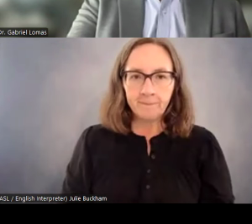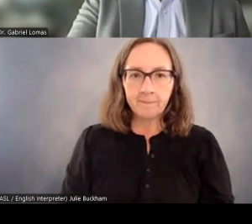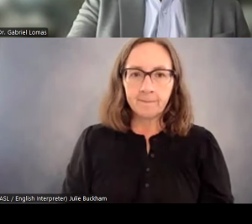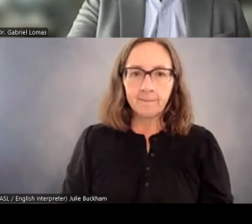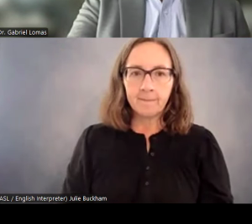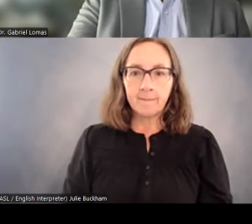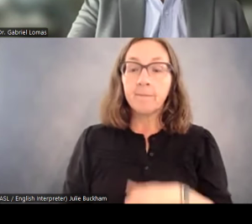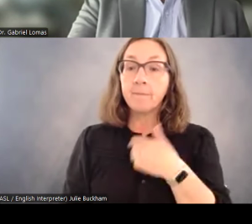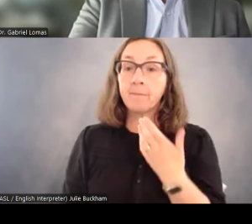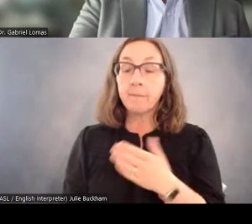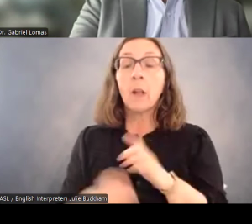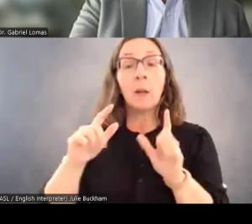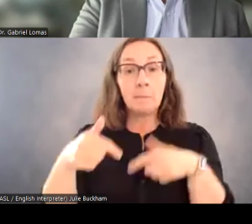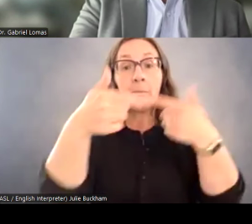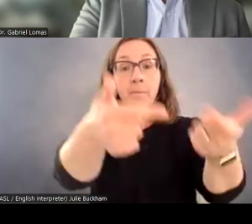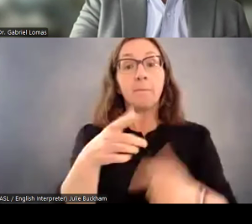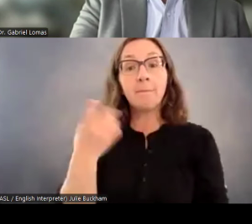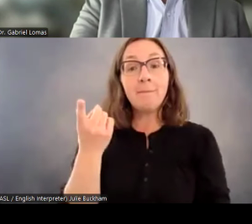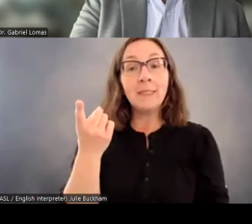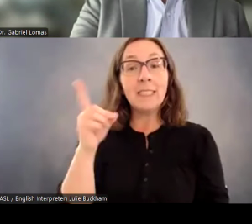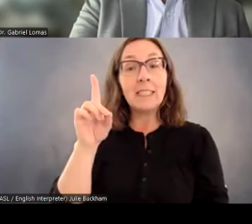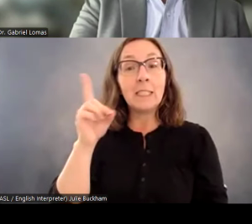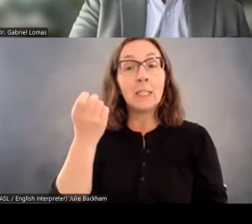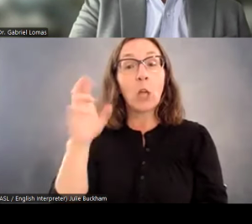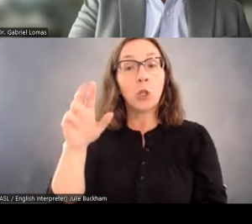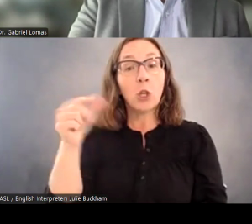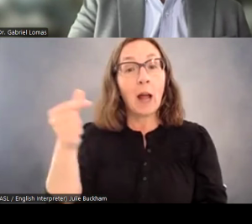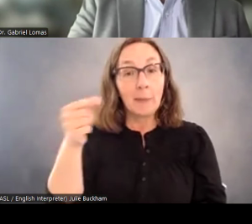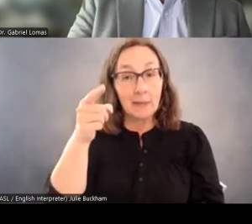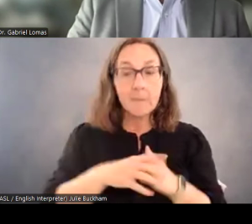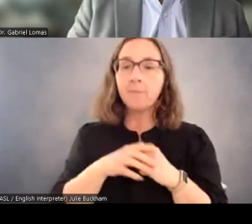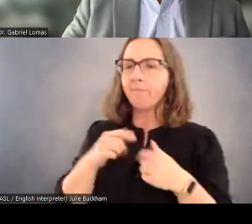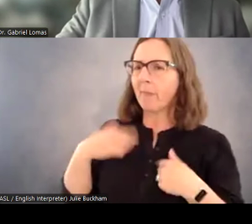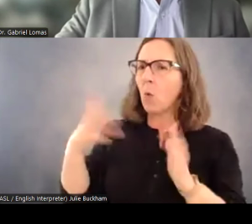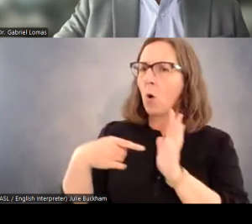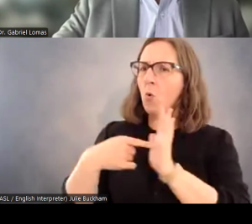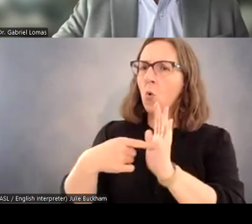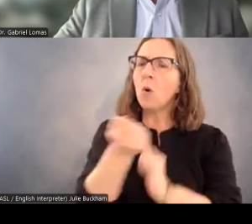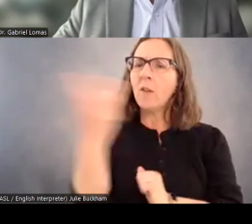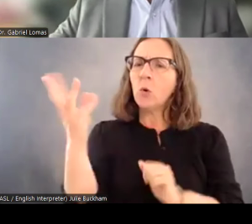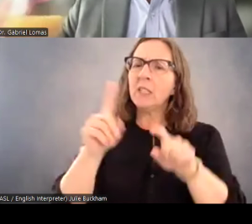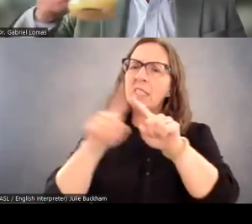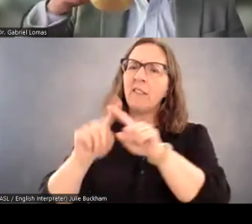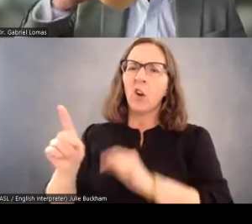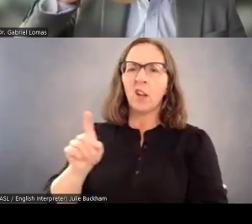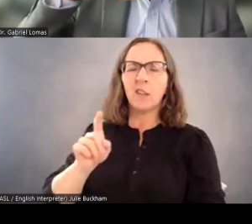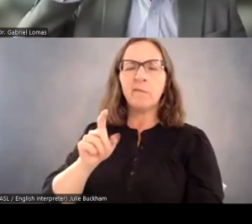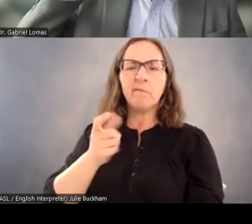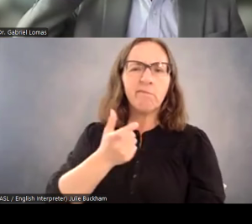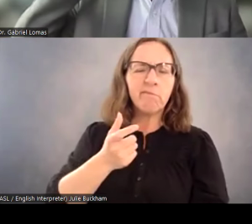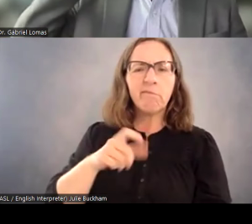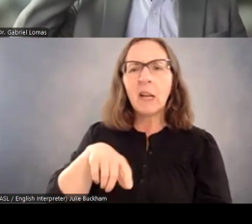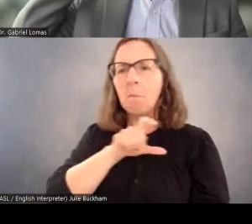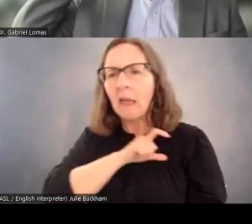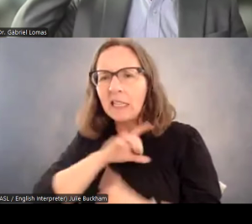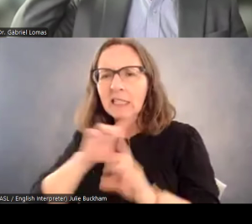Oh, this is yours, Dr. Guthman. A couple things we wanted to point out the different law enforcement offices, police